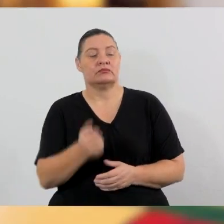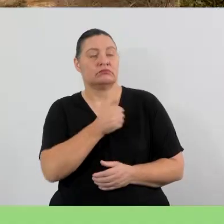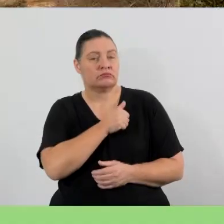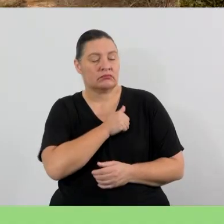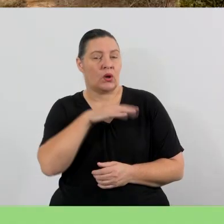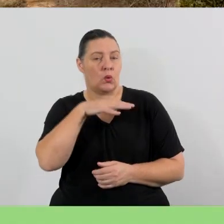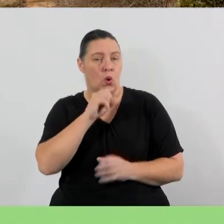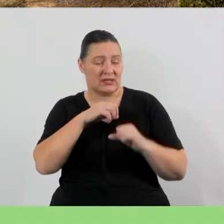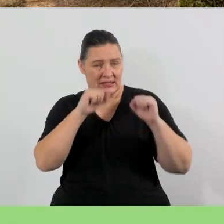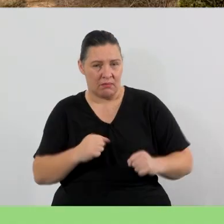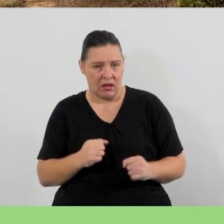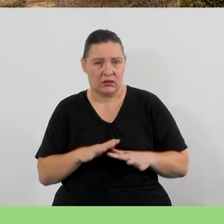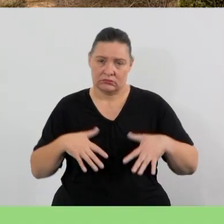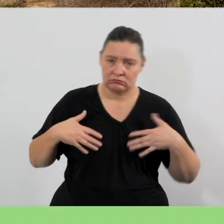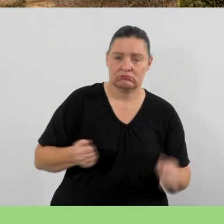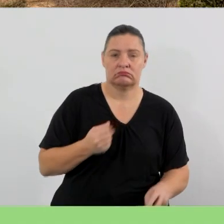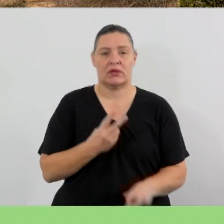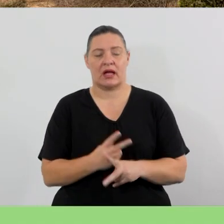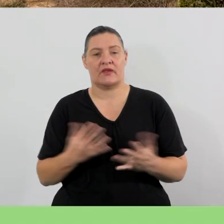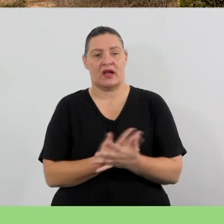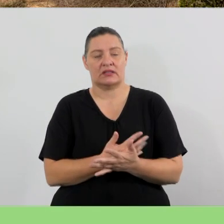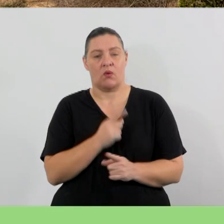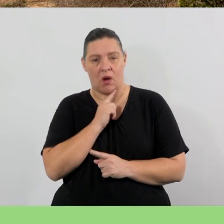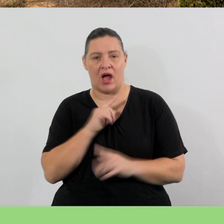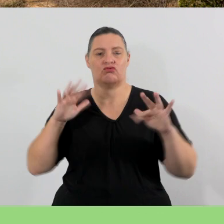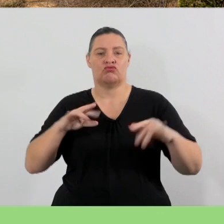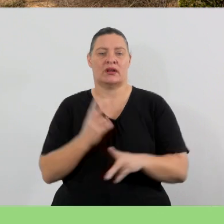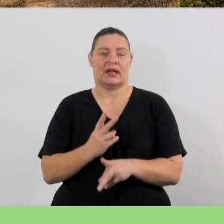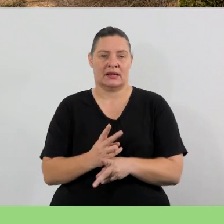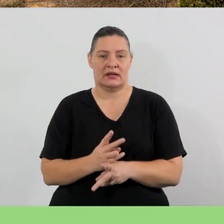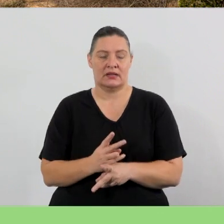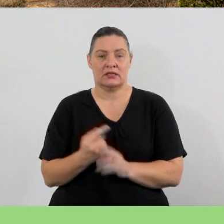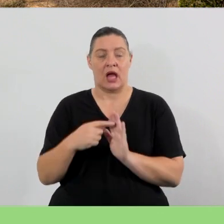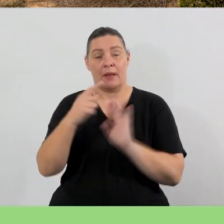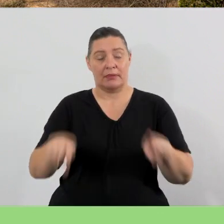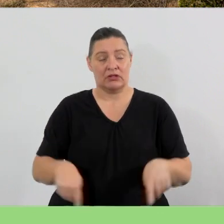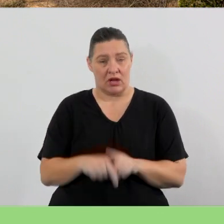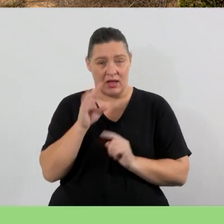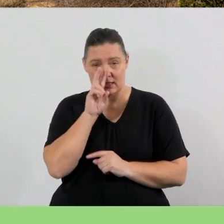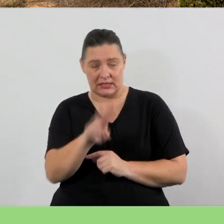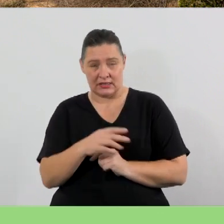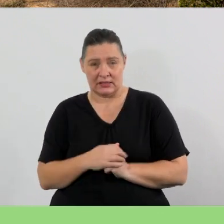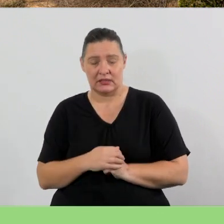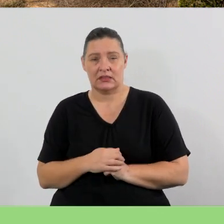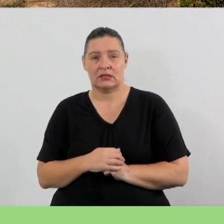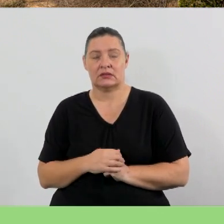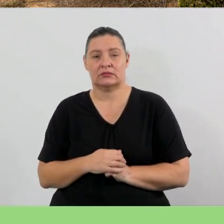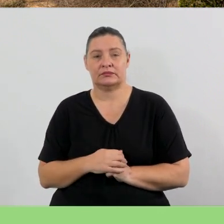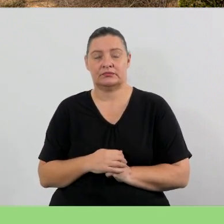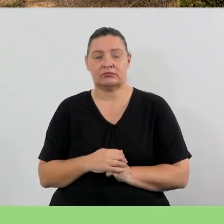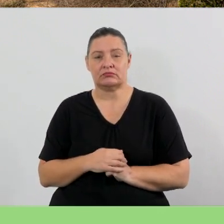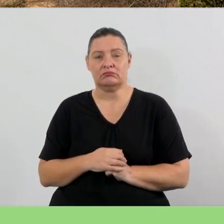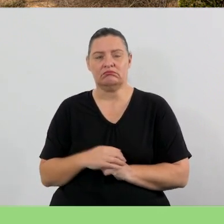Luckily, an ecosystem can recover quickly when it rains again. So the picture here that you can see, it